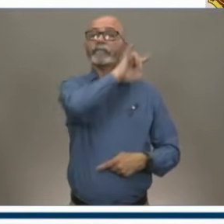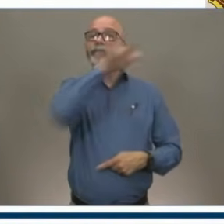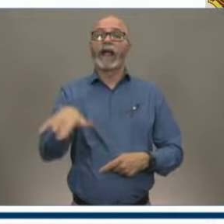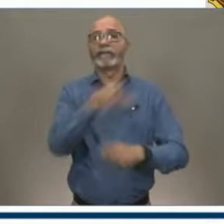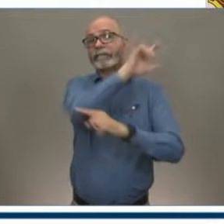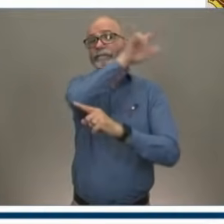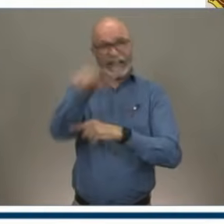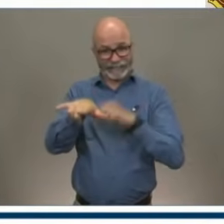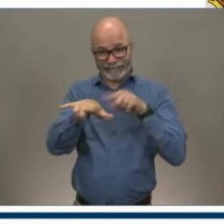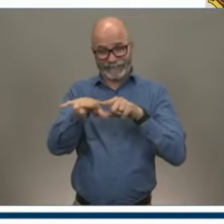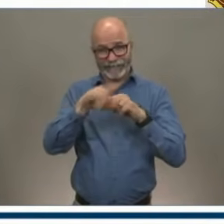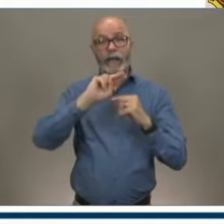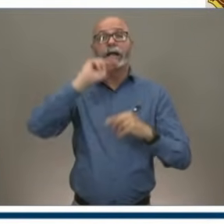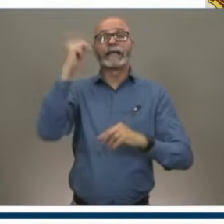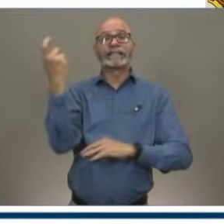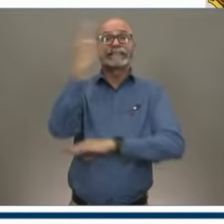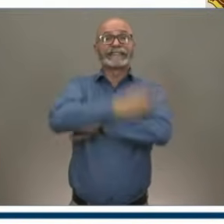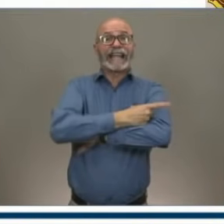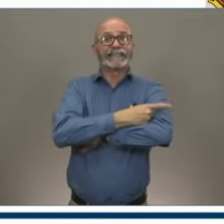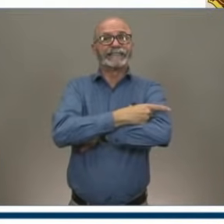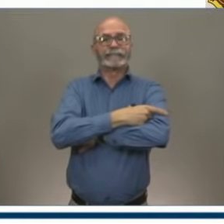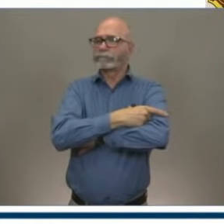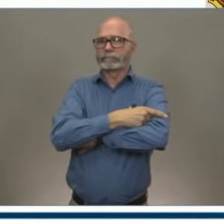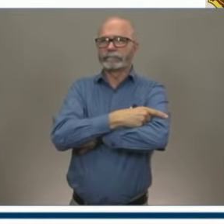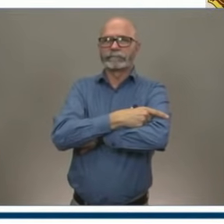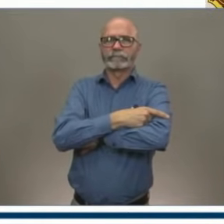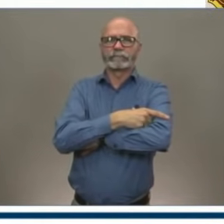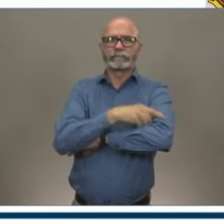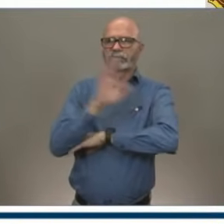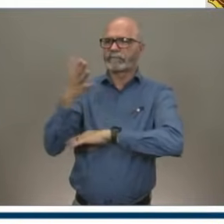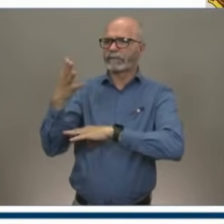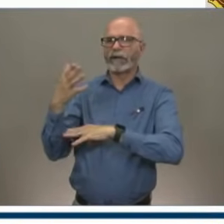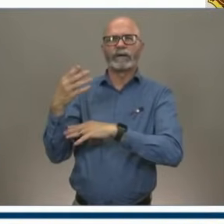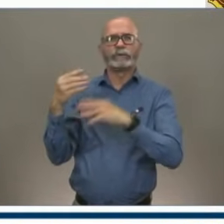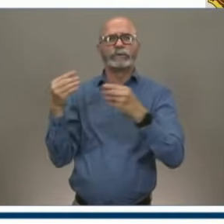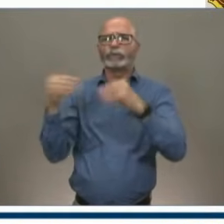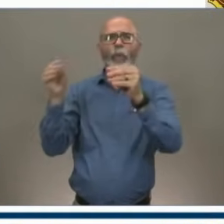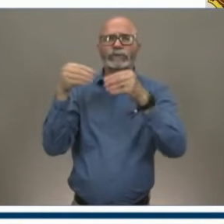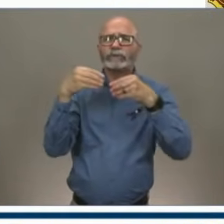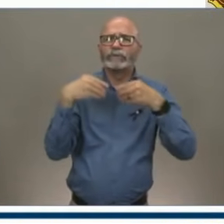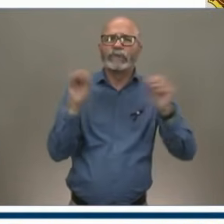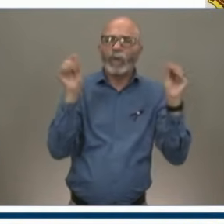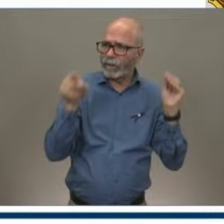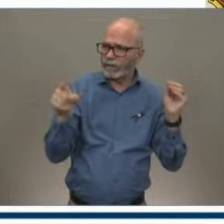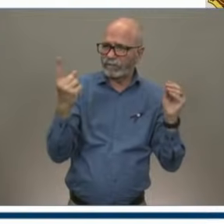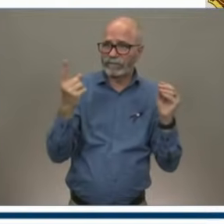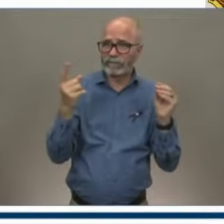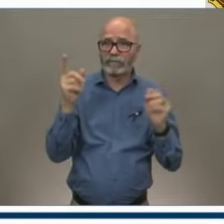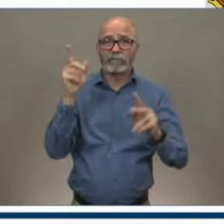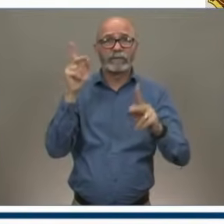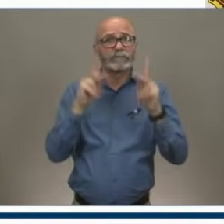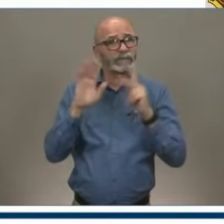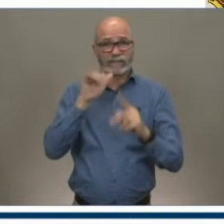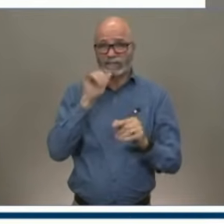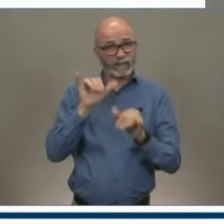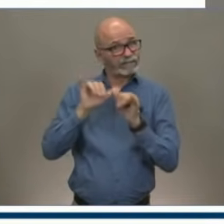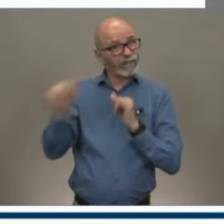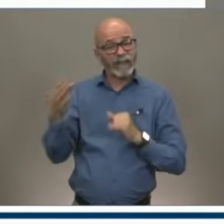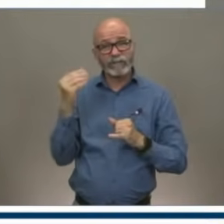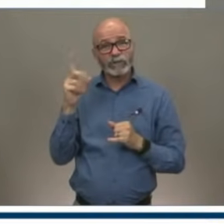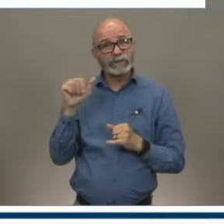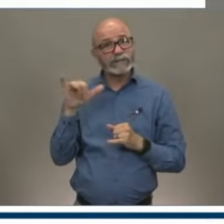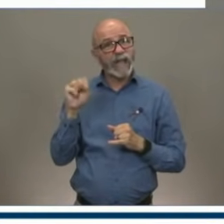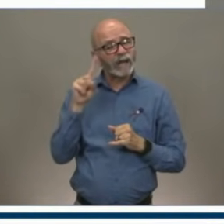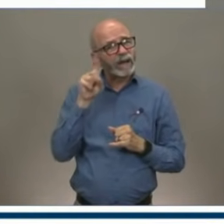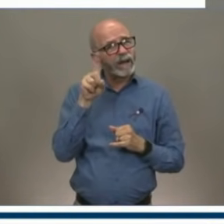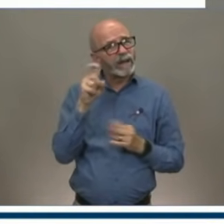2 retail sites named. Was there a case of people not self-isolating? No, none of those announcements are not